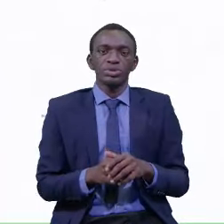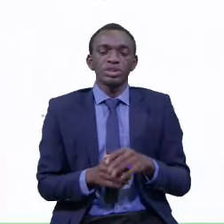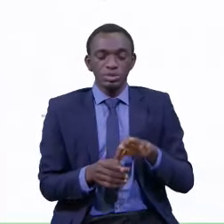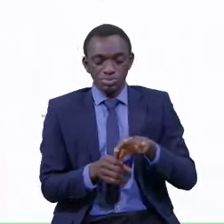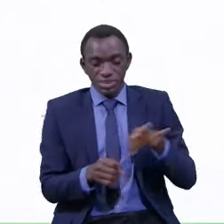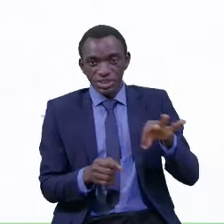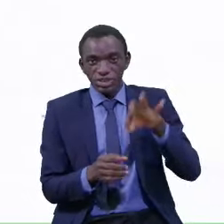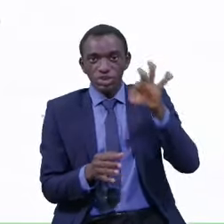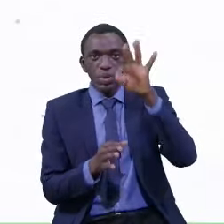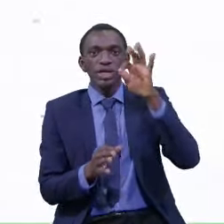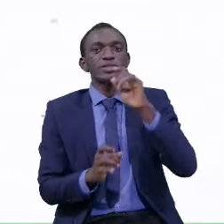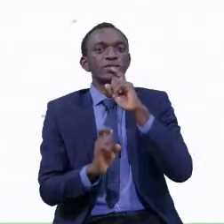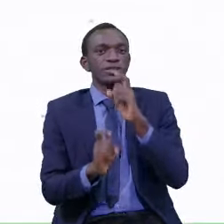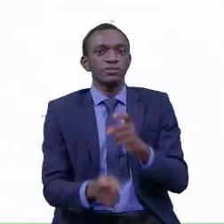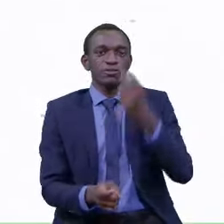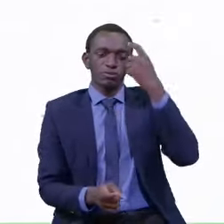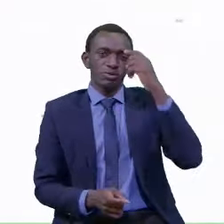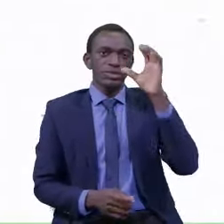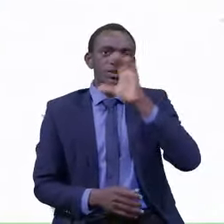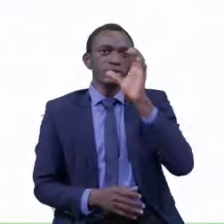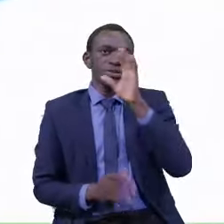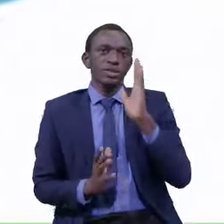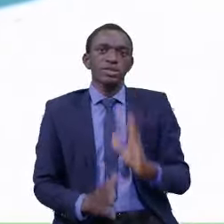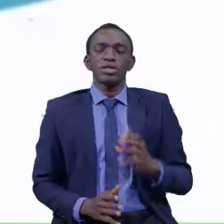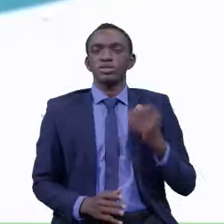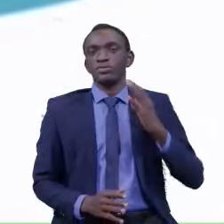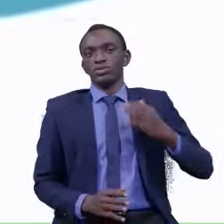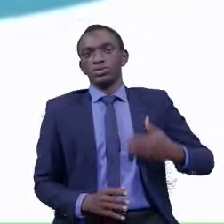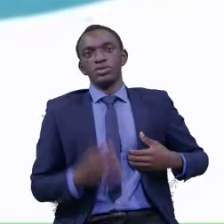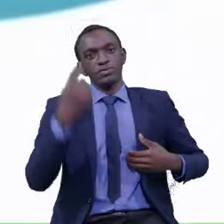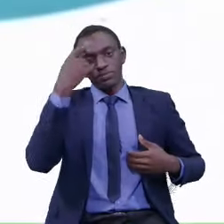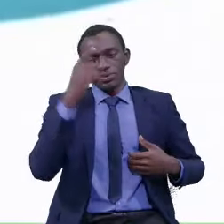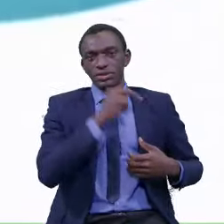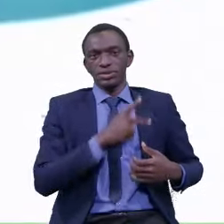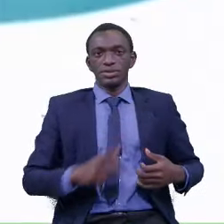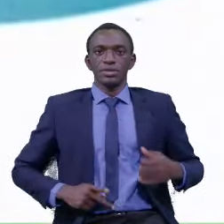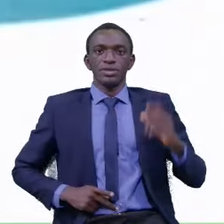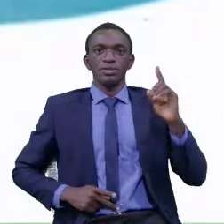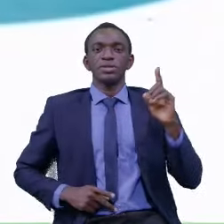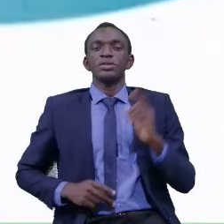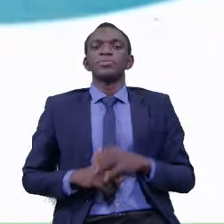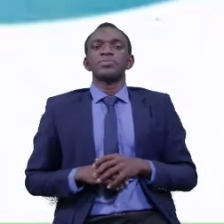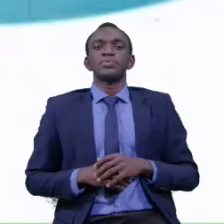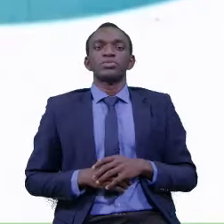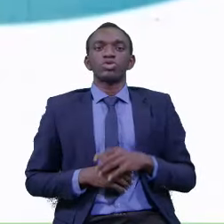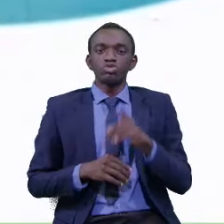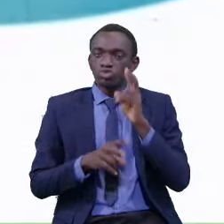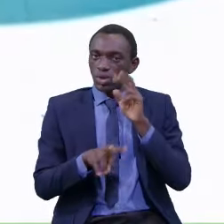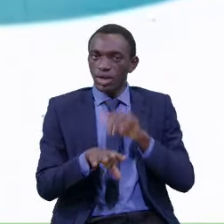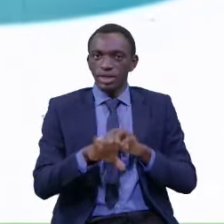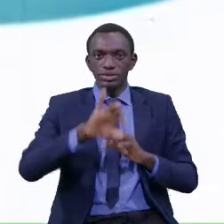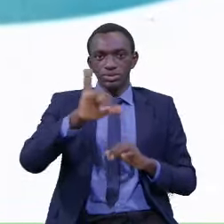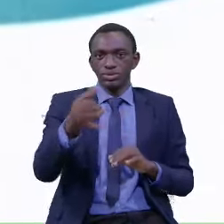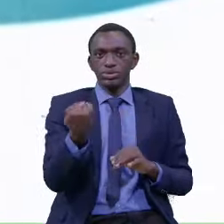for seekers of souls for the king. As you look at John chapter 4, verse 10. In